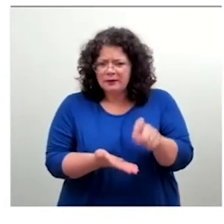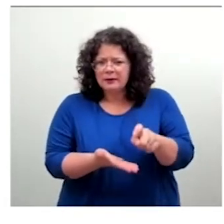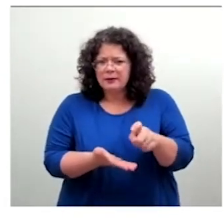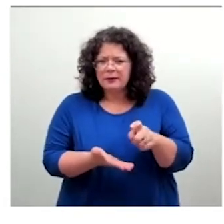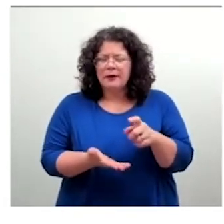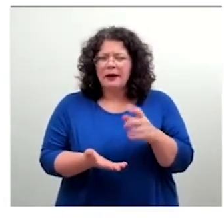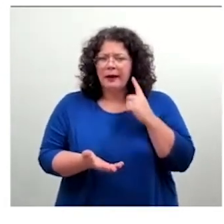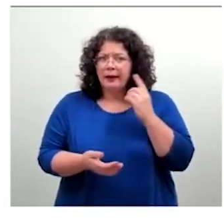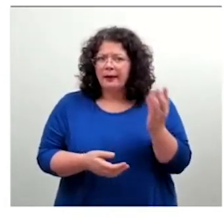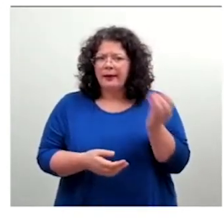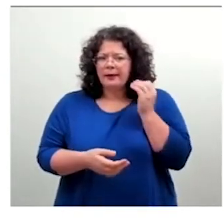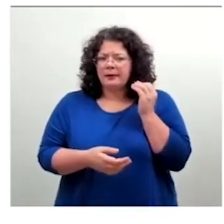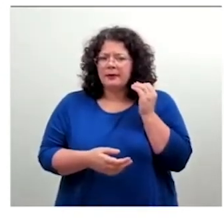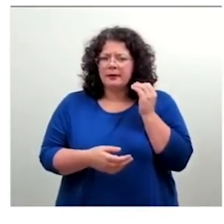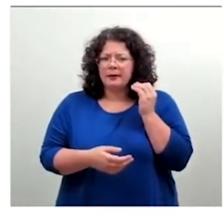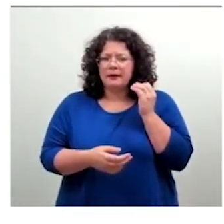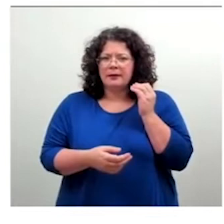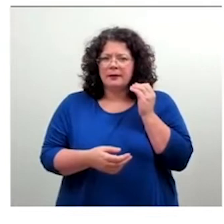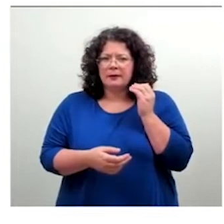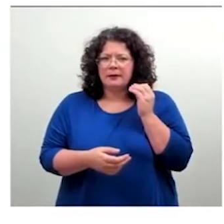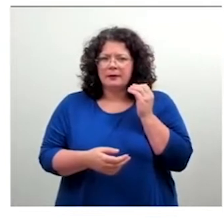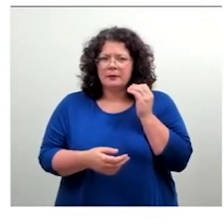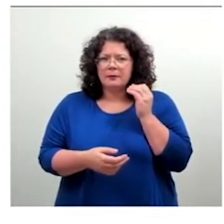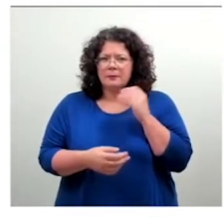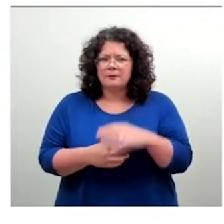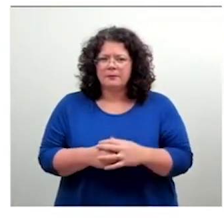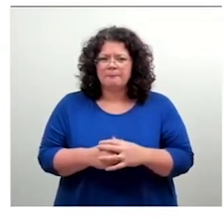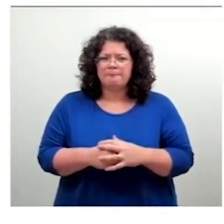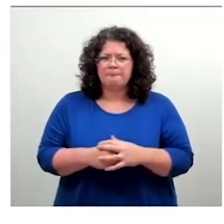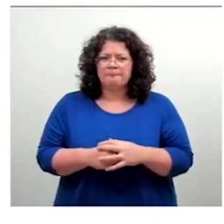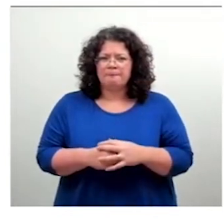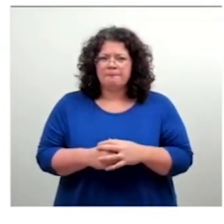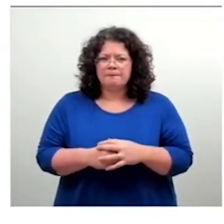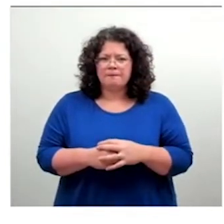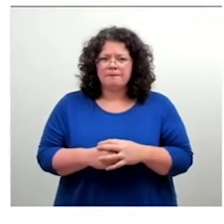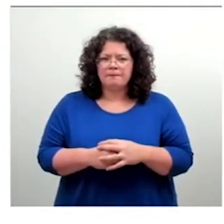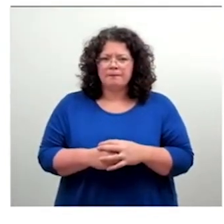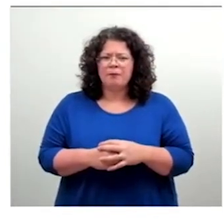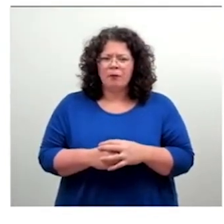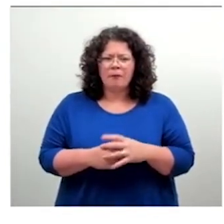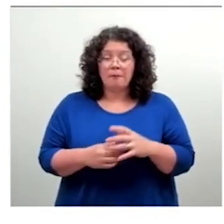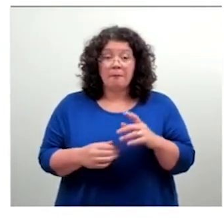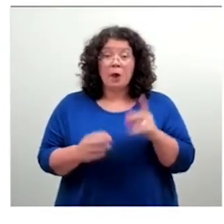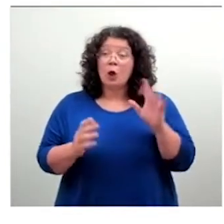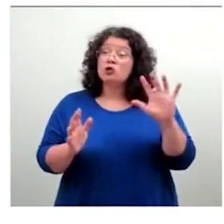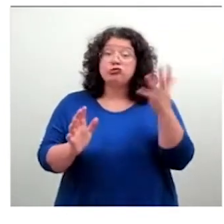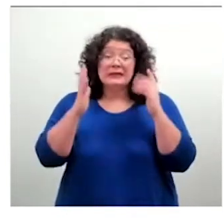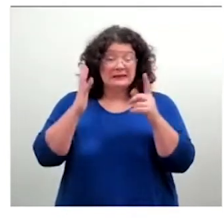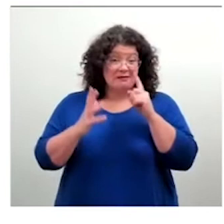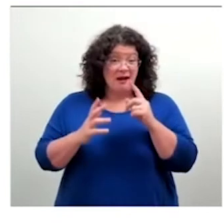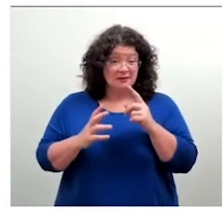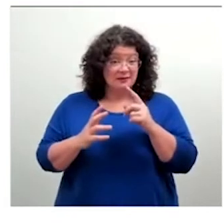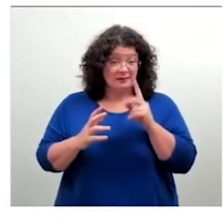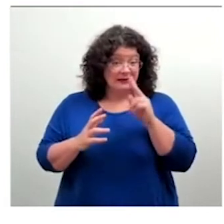go there. All right. Instead of step-by-step instructions, Soundscape lets me hear where the destination is so I